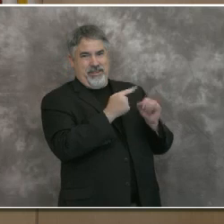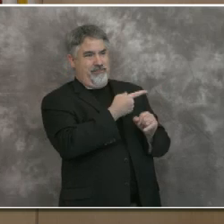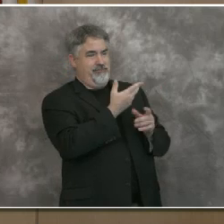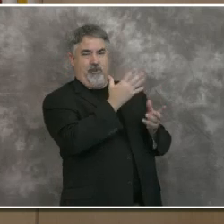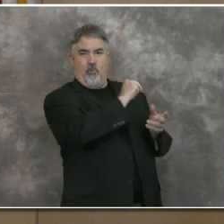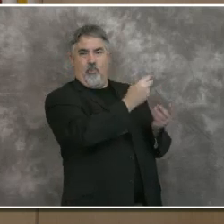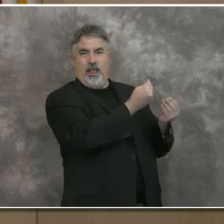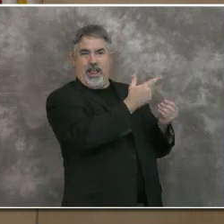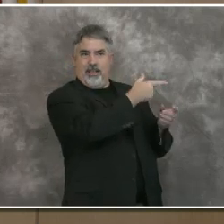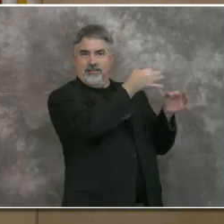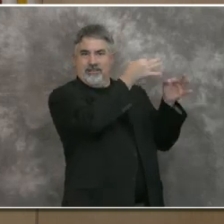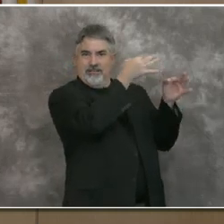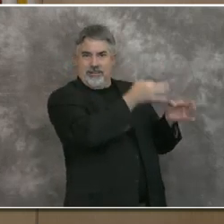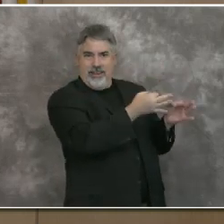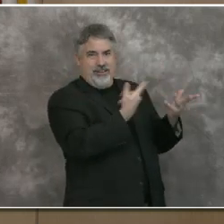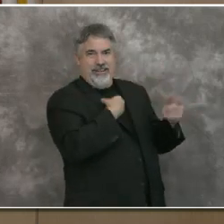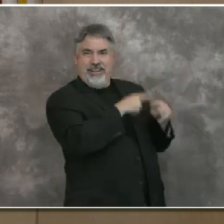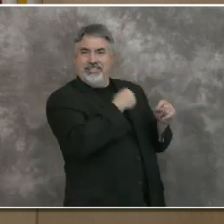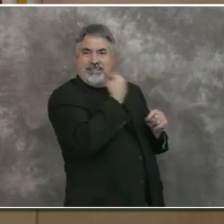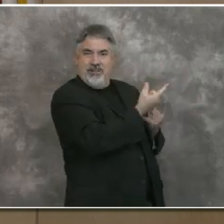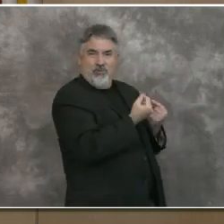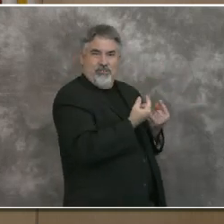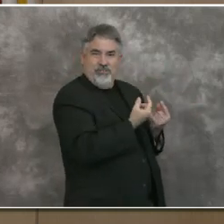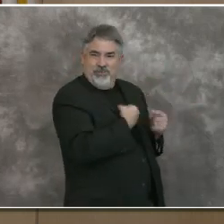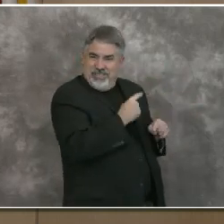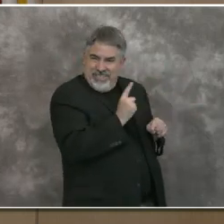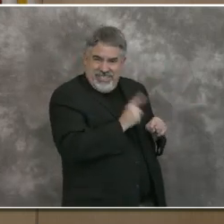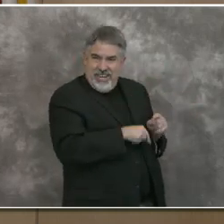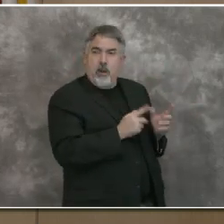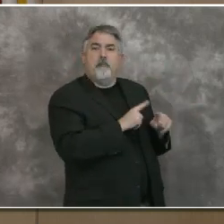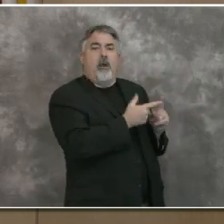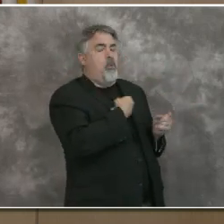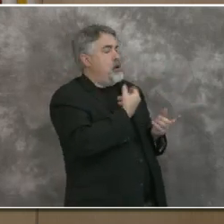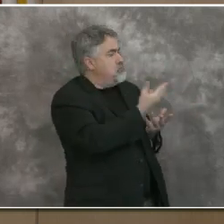to work with the tribal nations to